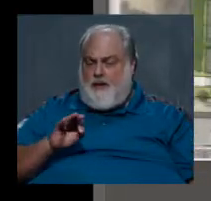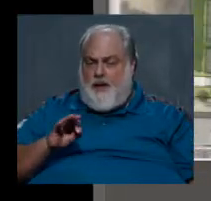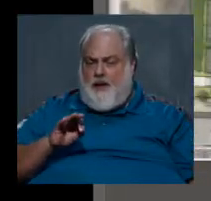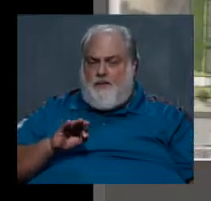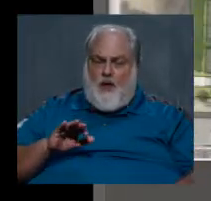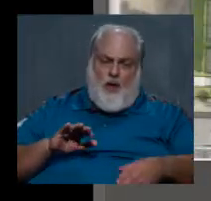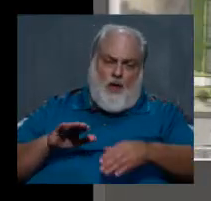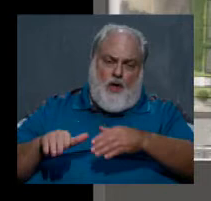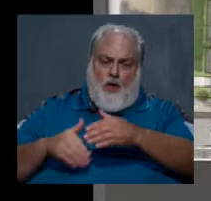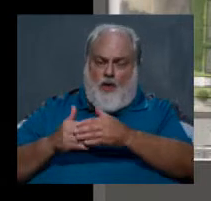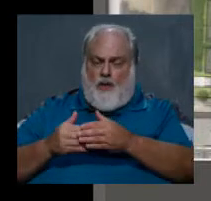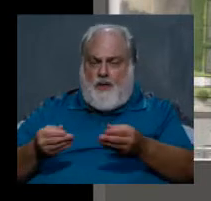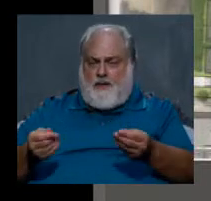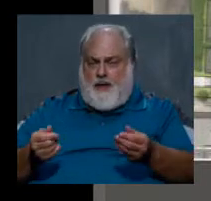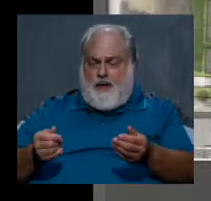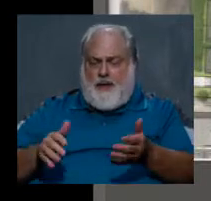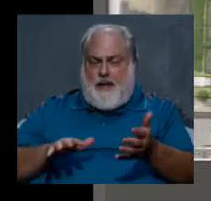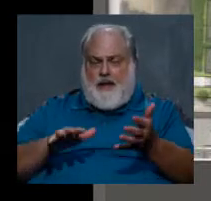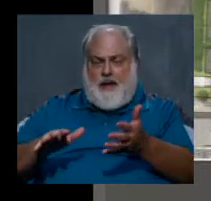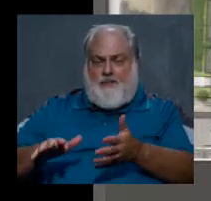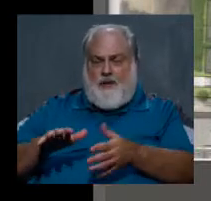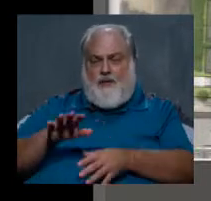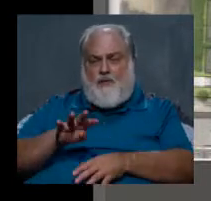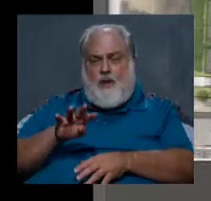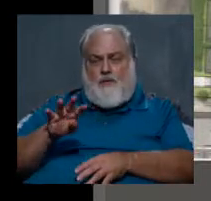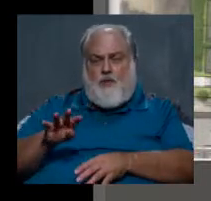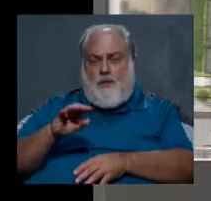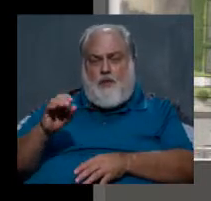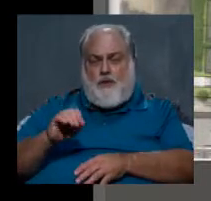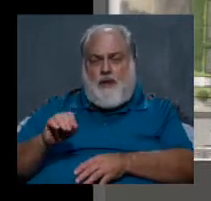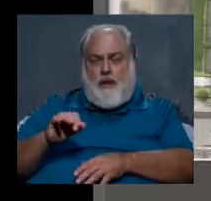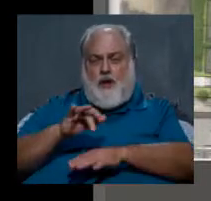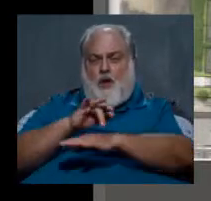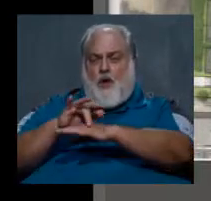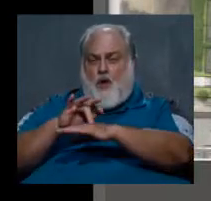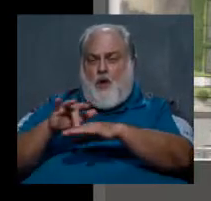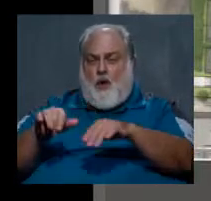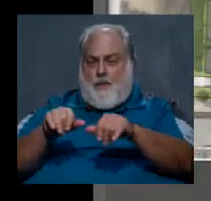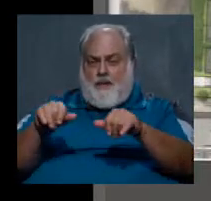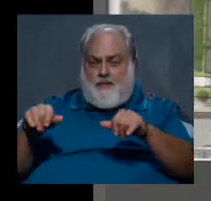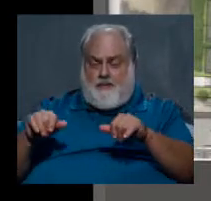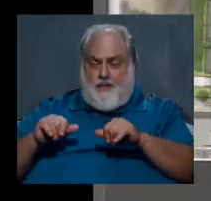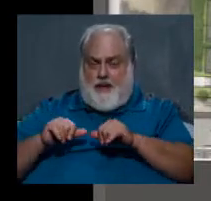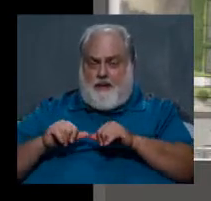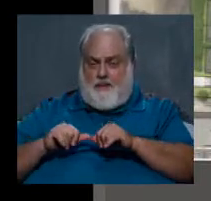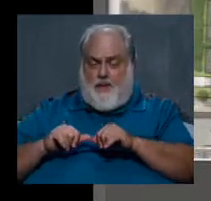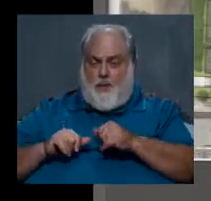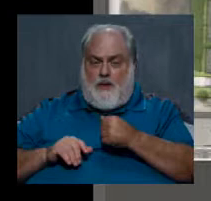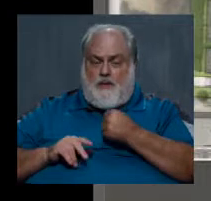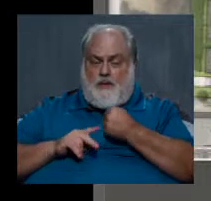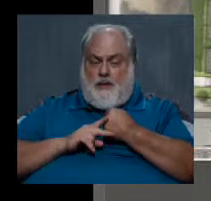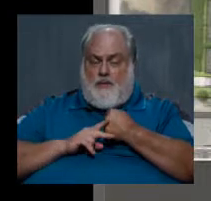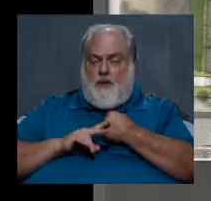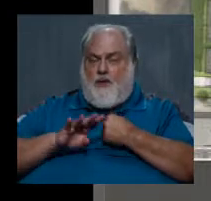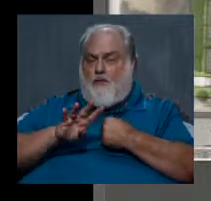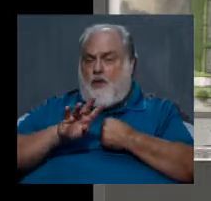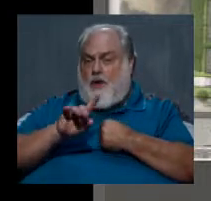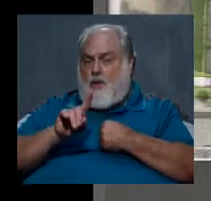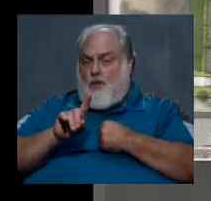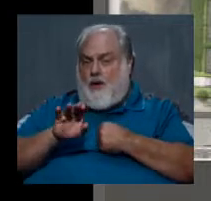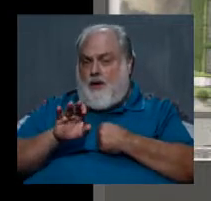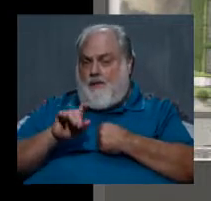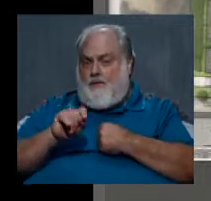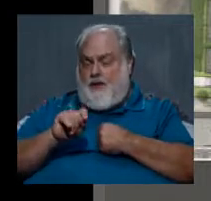the site. That leaves about 44% of open space. We are preserving a 41-foot undisturbed